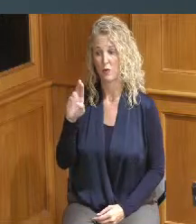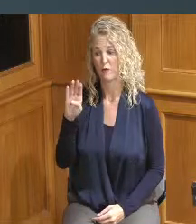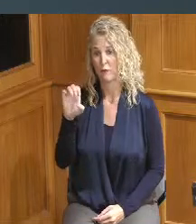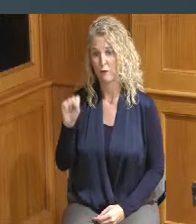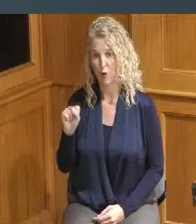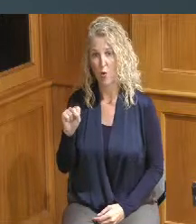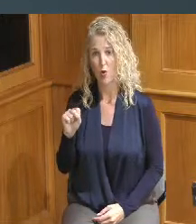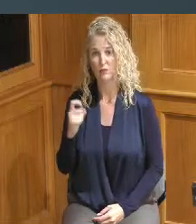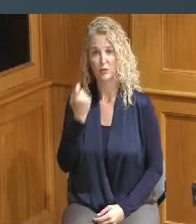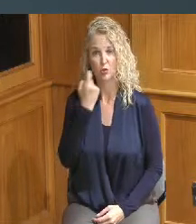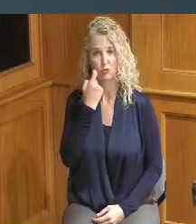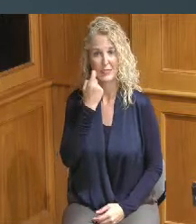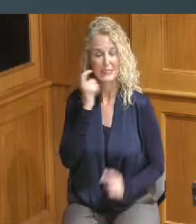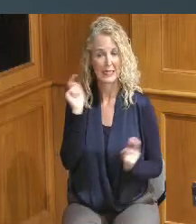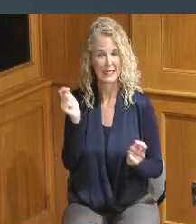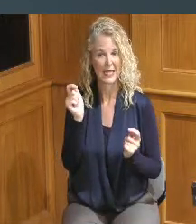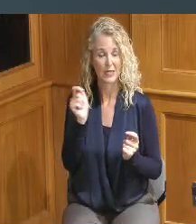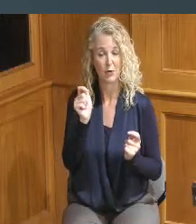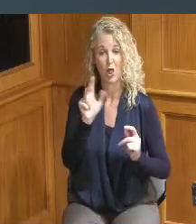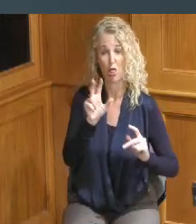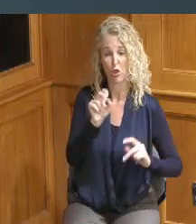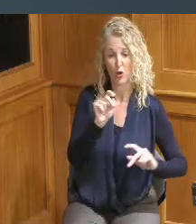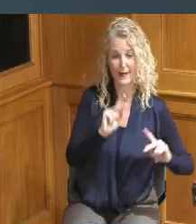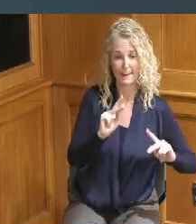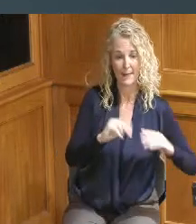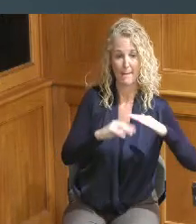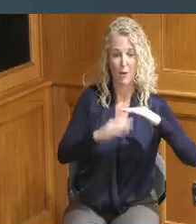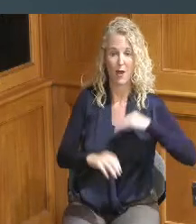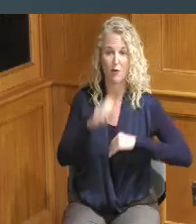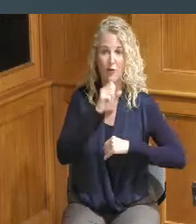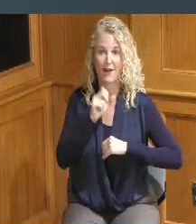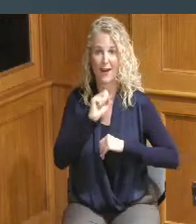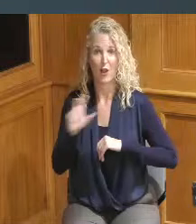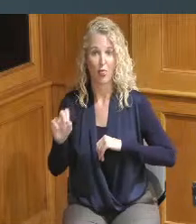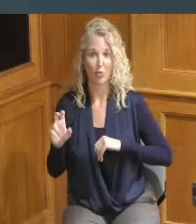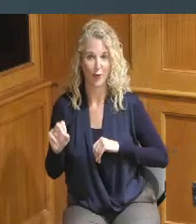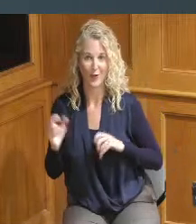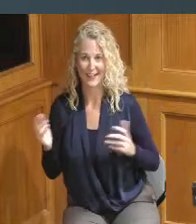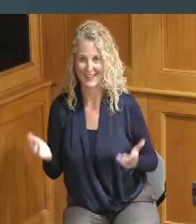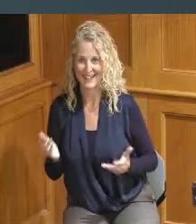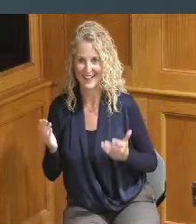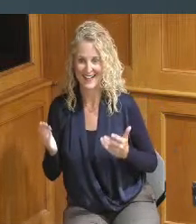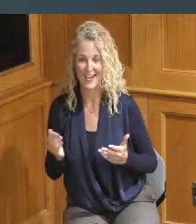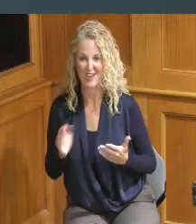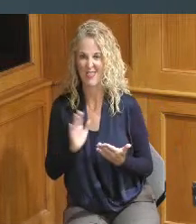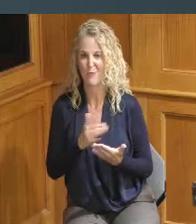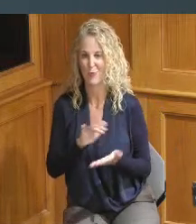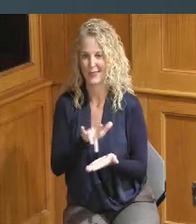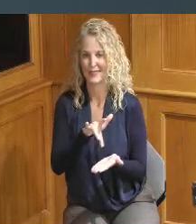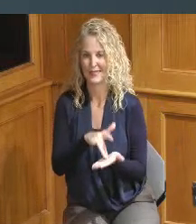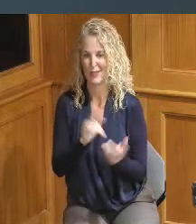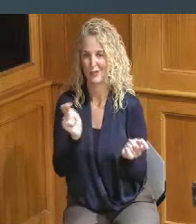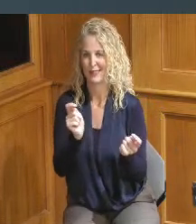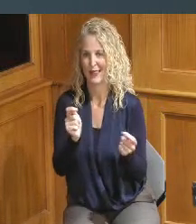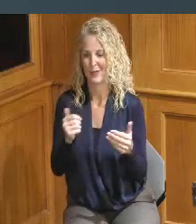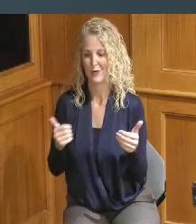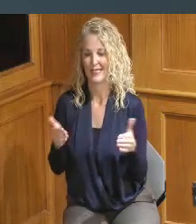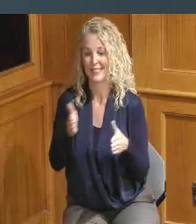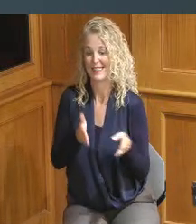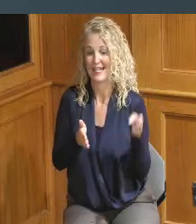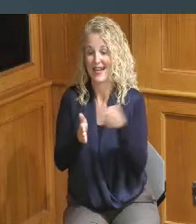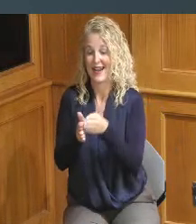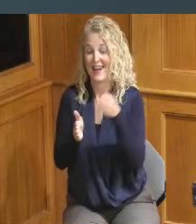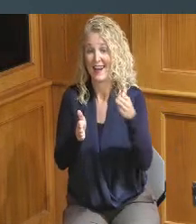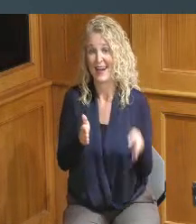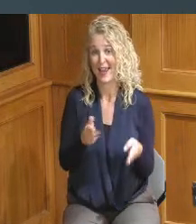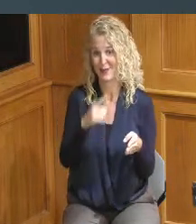the under 30 summit. It took place at the Andrew Brady Center, Music Center, right next to the Cincinnati Black